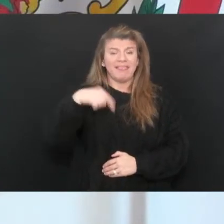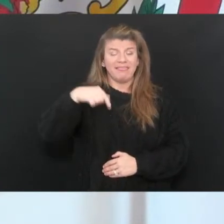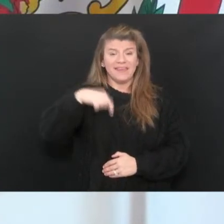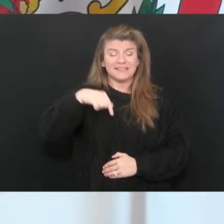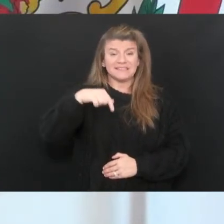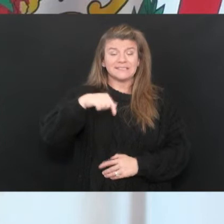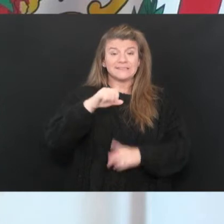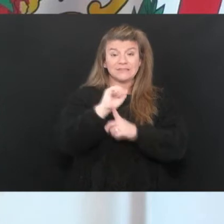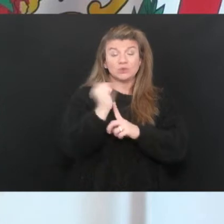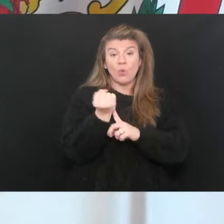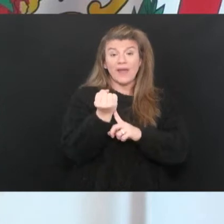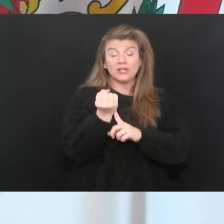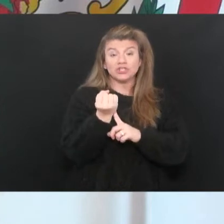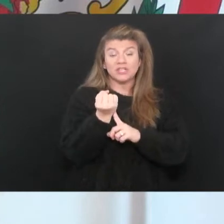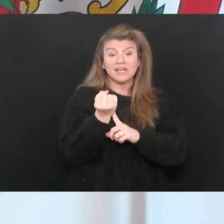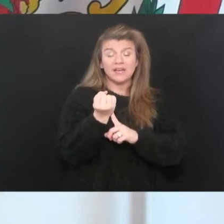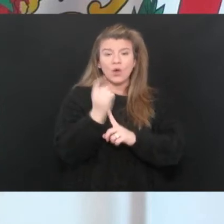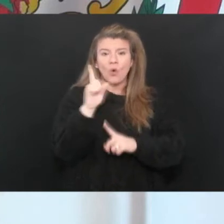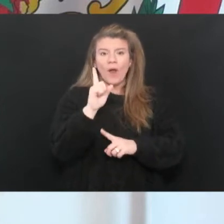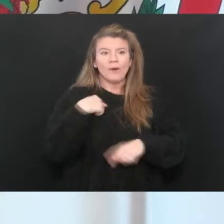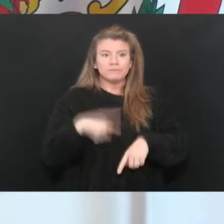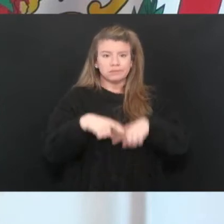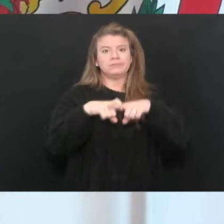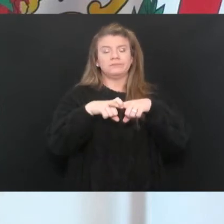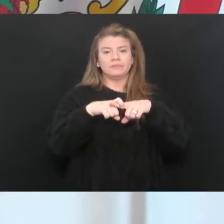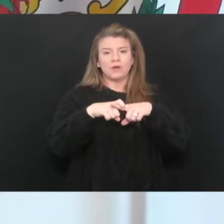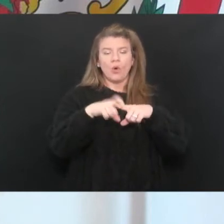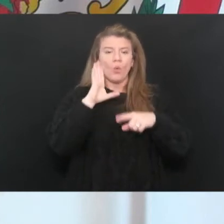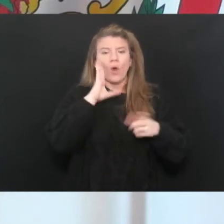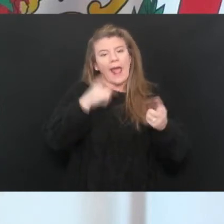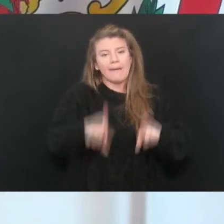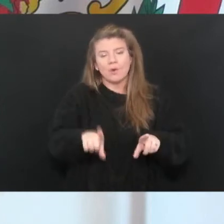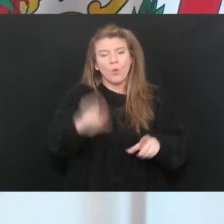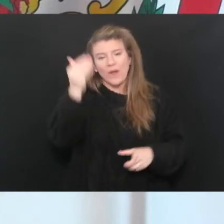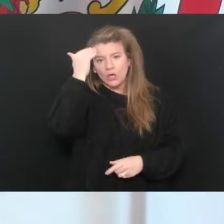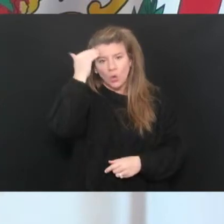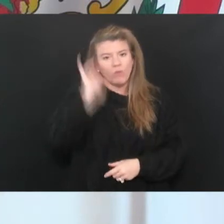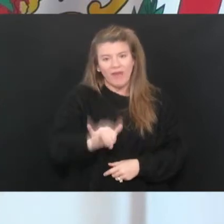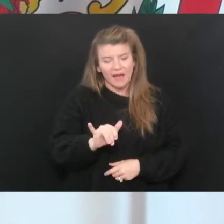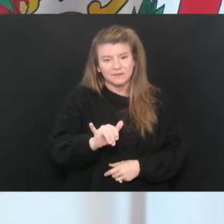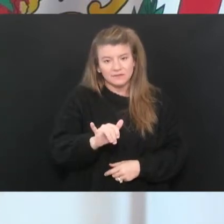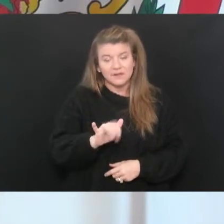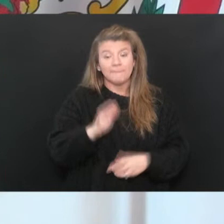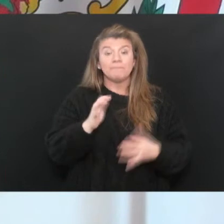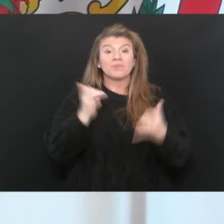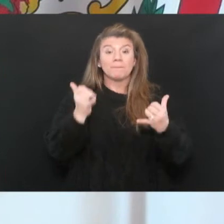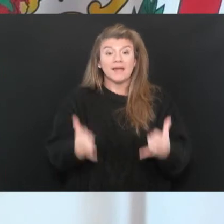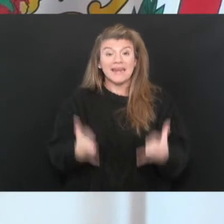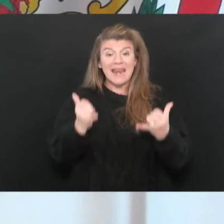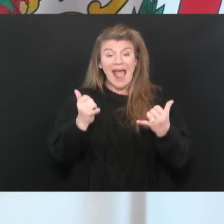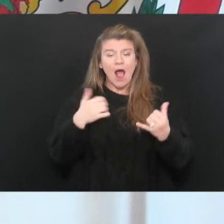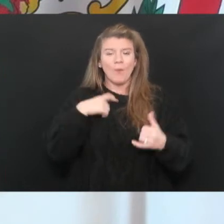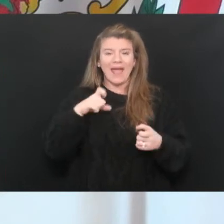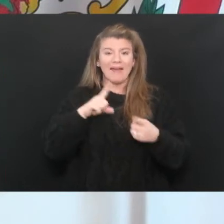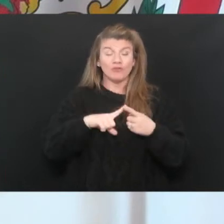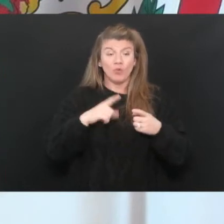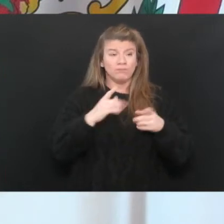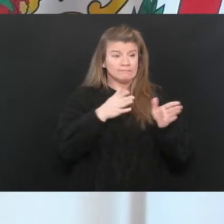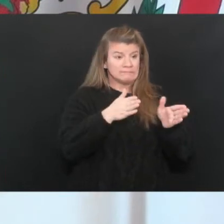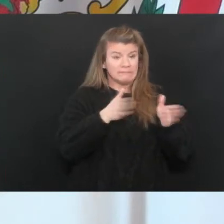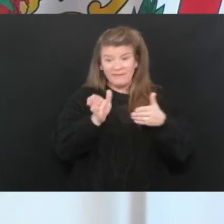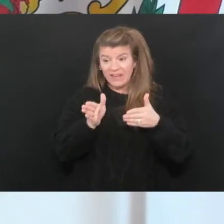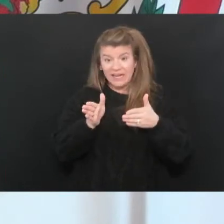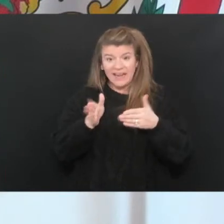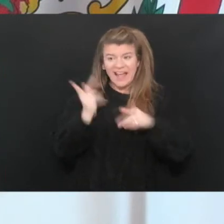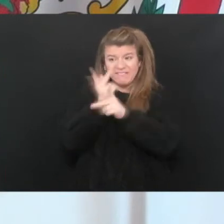wall, or whatever you want to call it, it was coming. Now, and so we have to pivot again, and